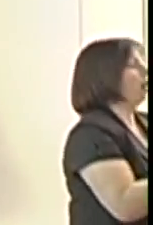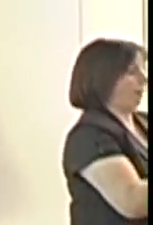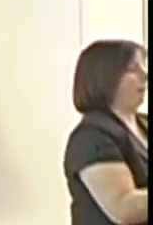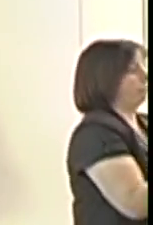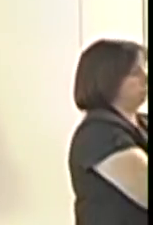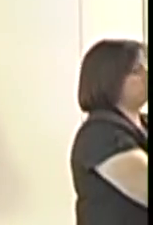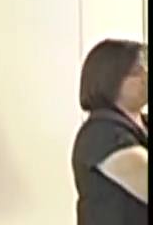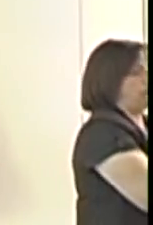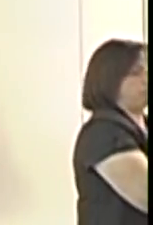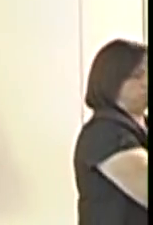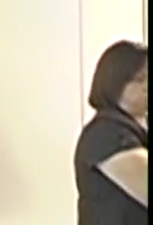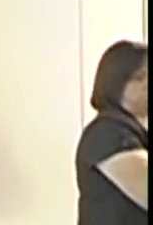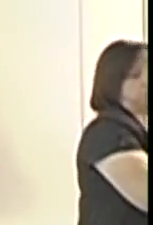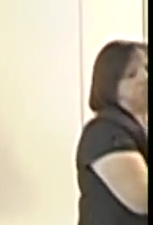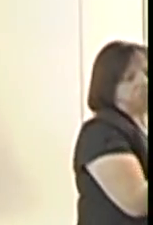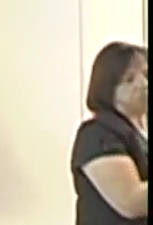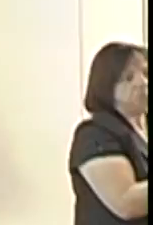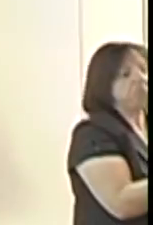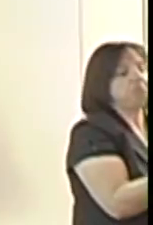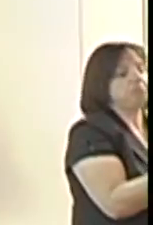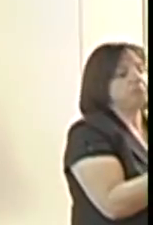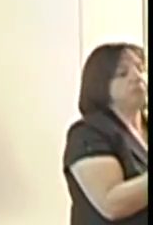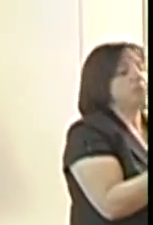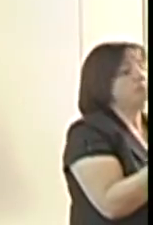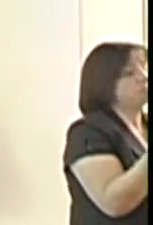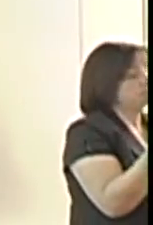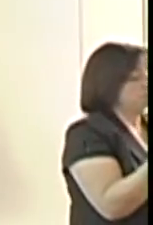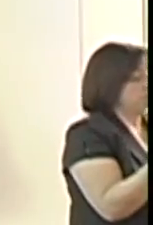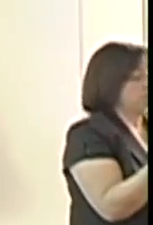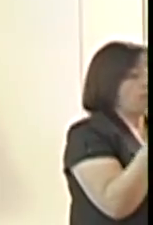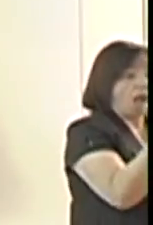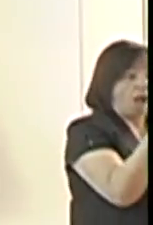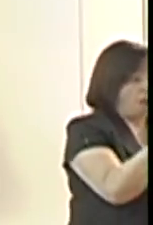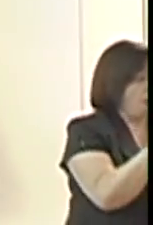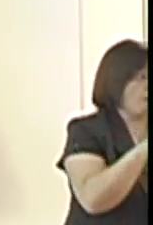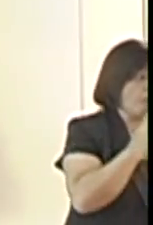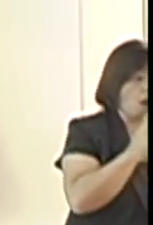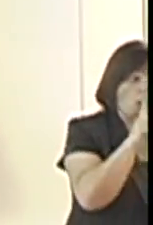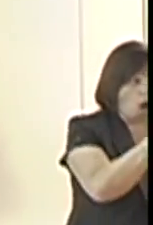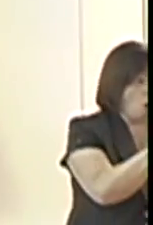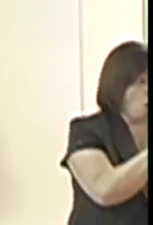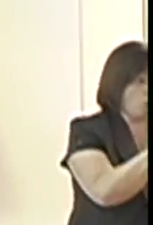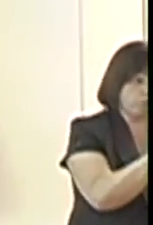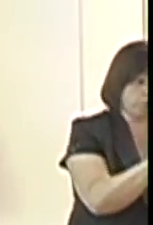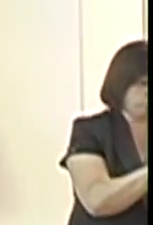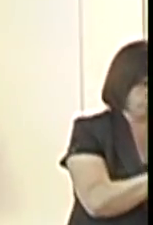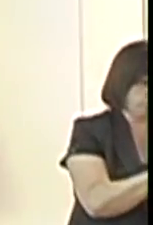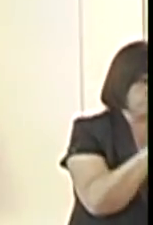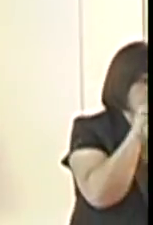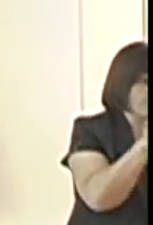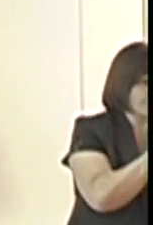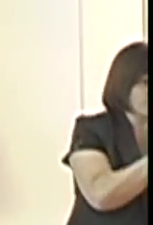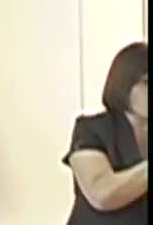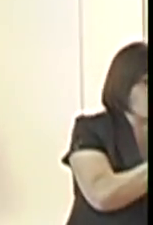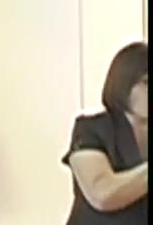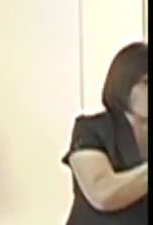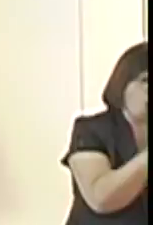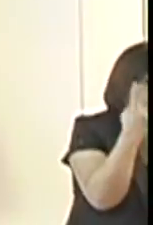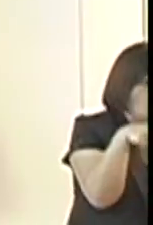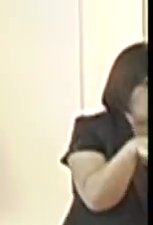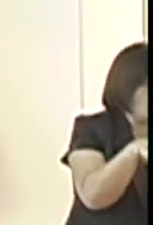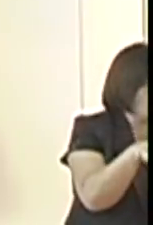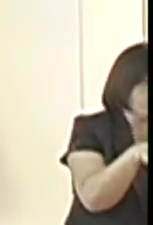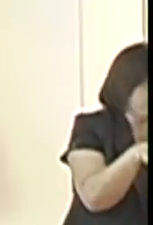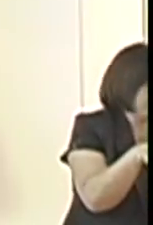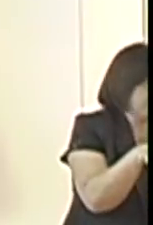early speech may largely be driven by 1 oscillator, the mandible. And lastly, this